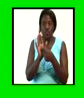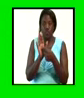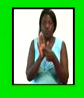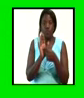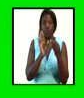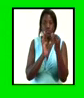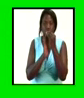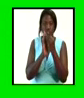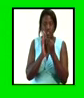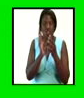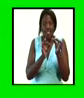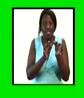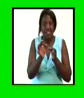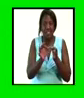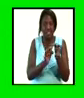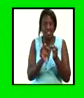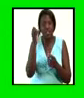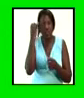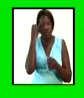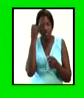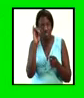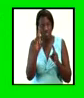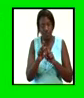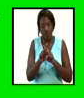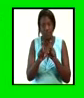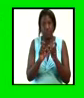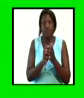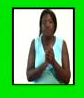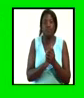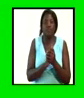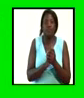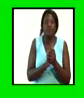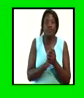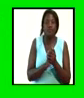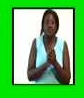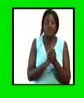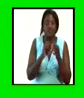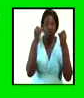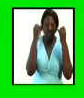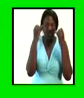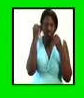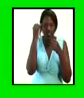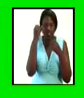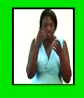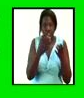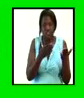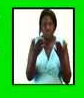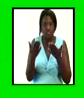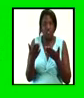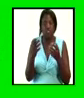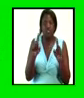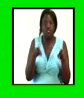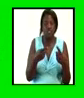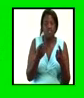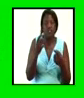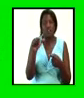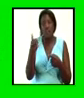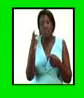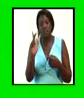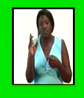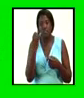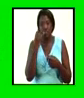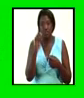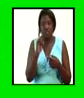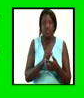an explanation, or an idea is following. It introduces a quotation. When writing a dialogue, a